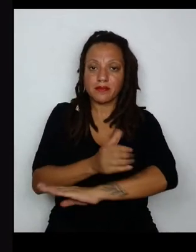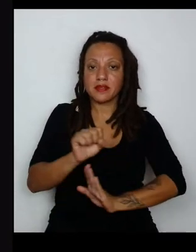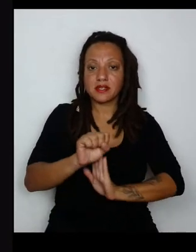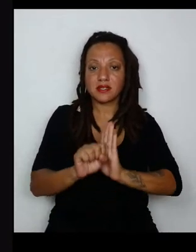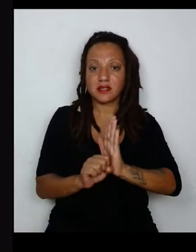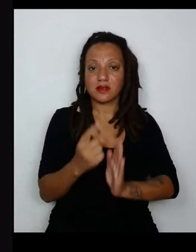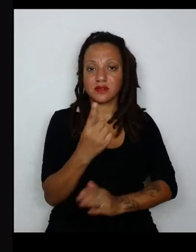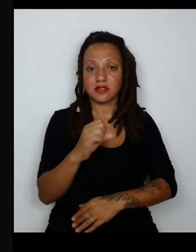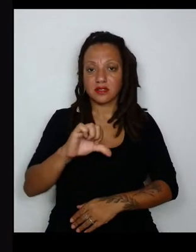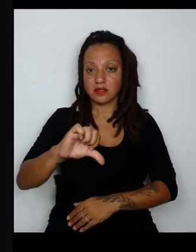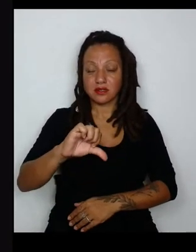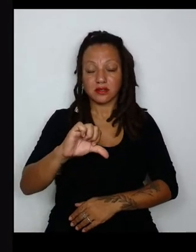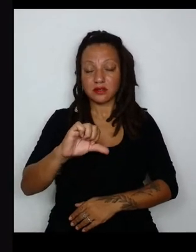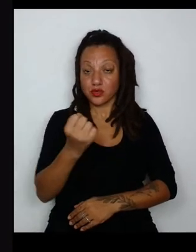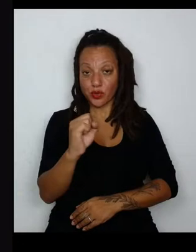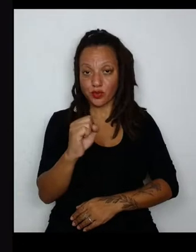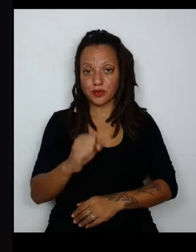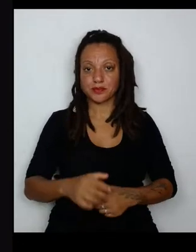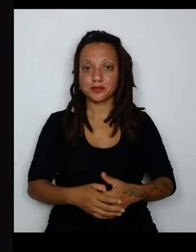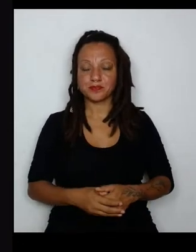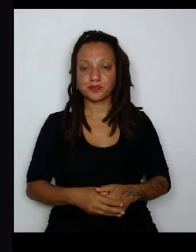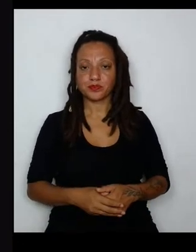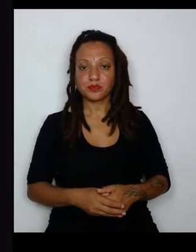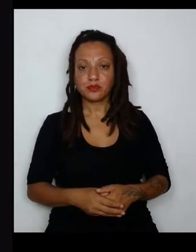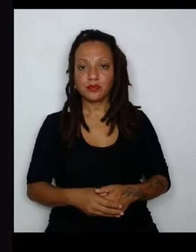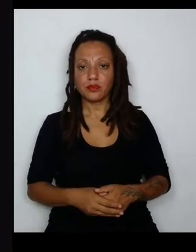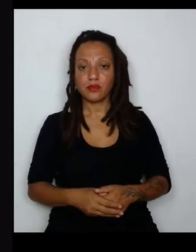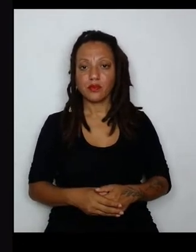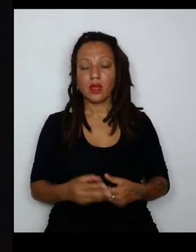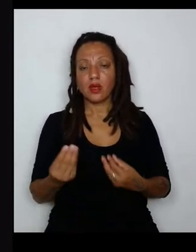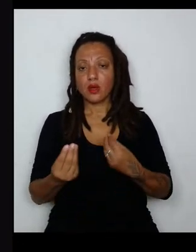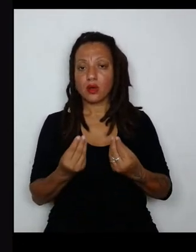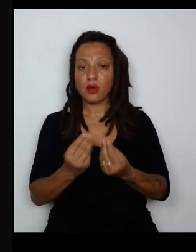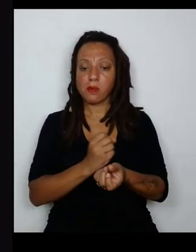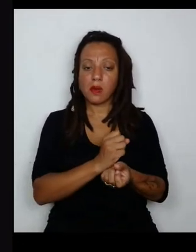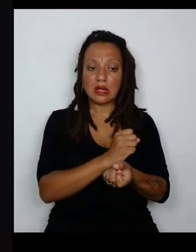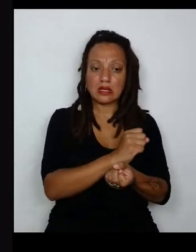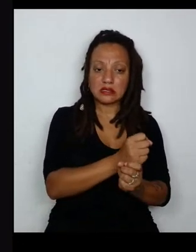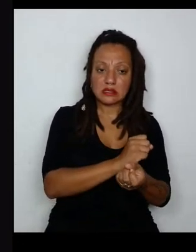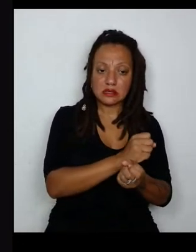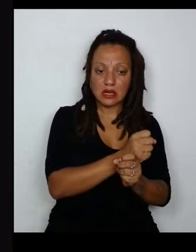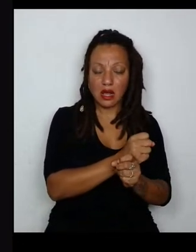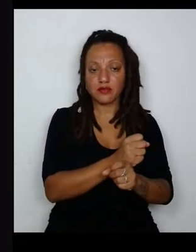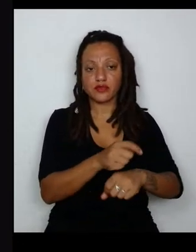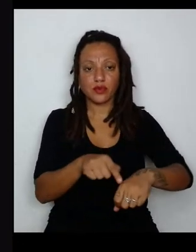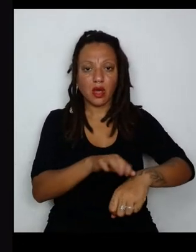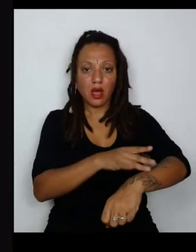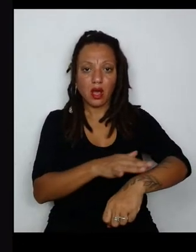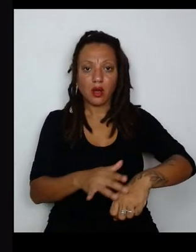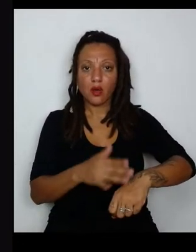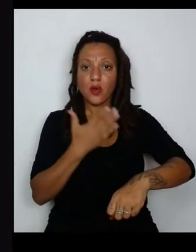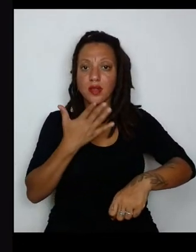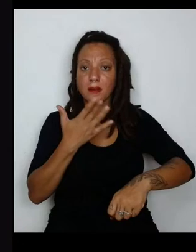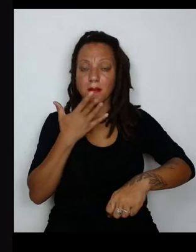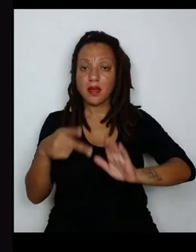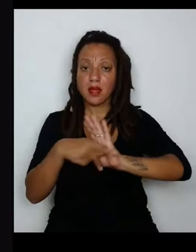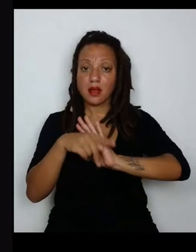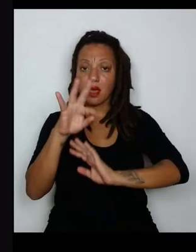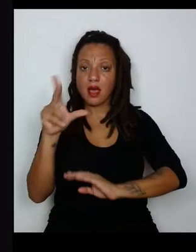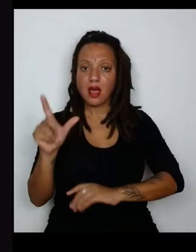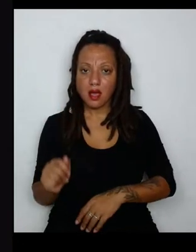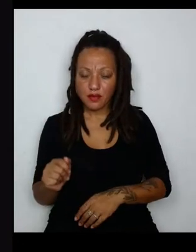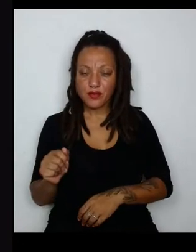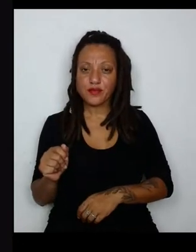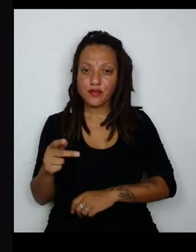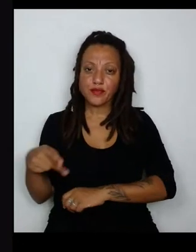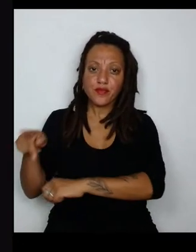status of the slave and the color of african skin could then be used among others as one